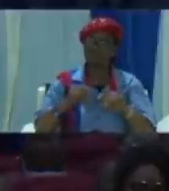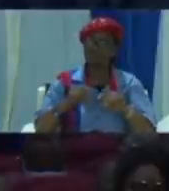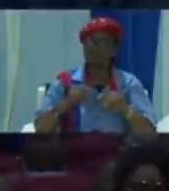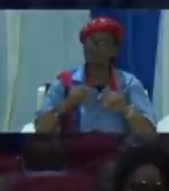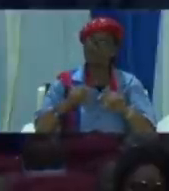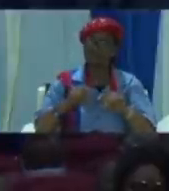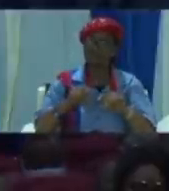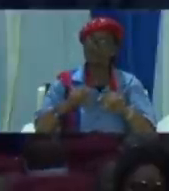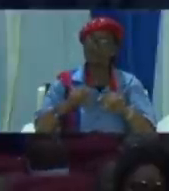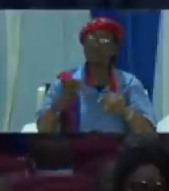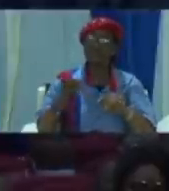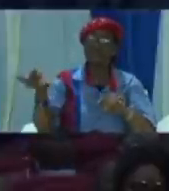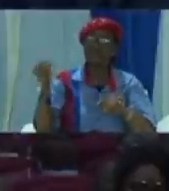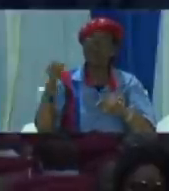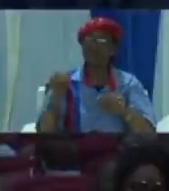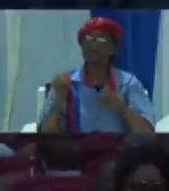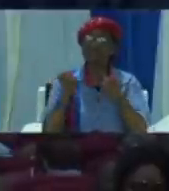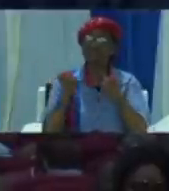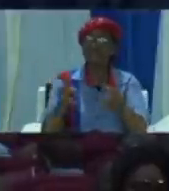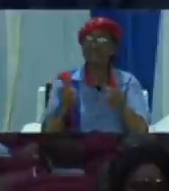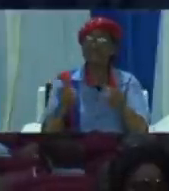several of us